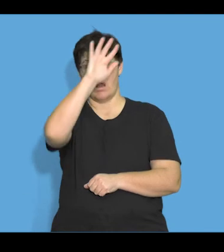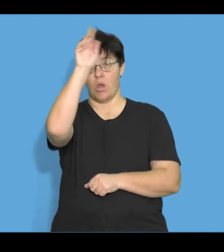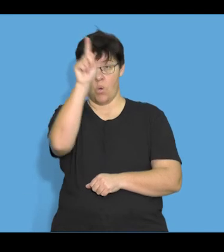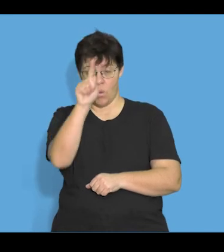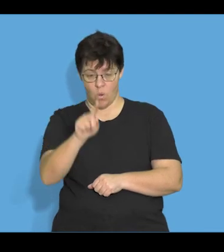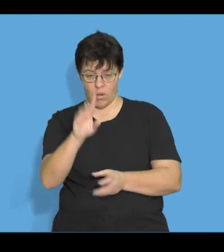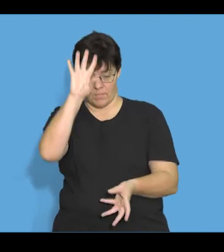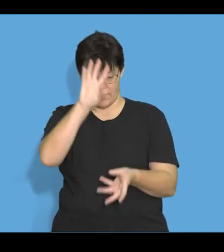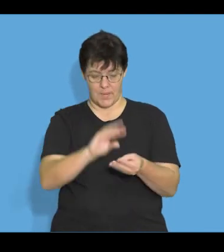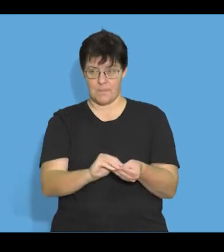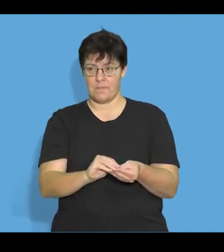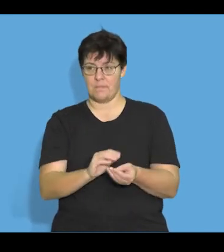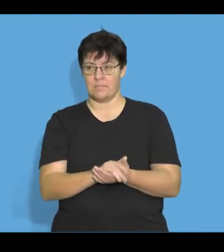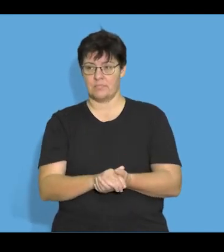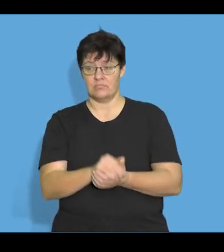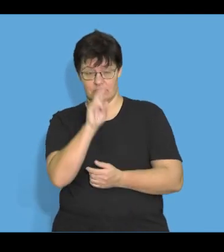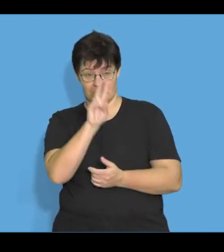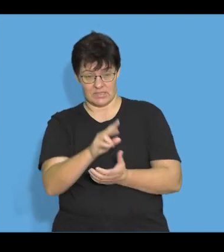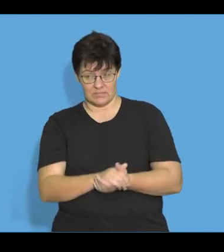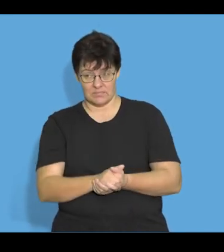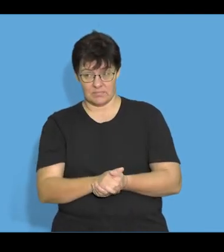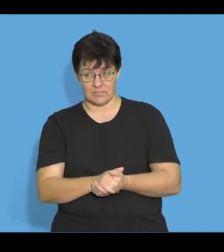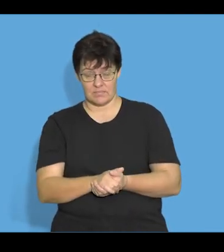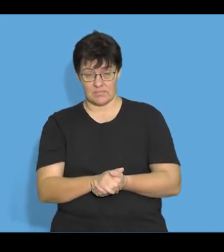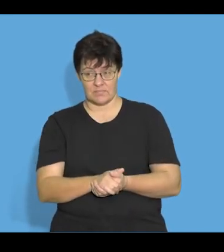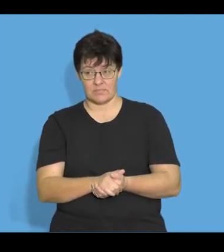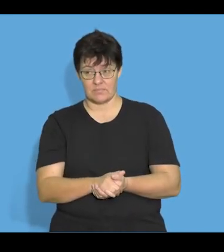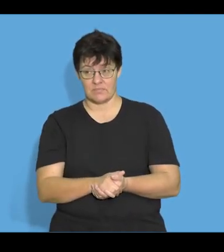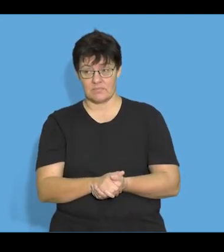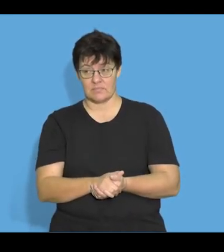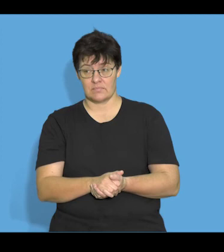here. Can you see that? Watch here.